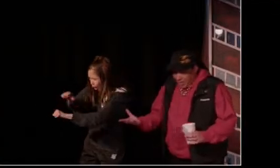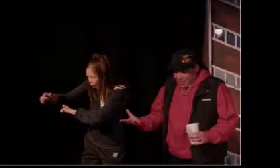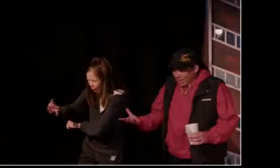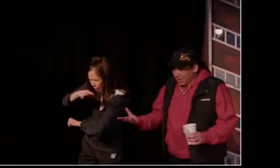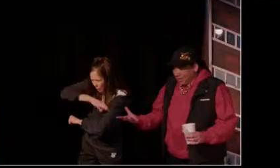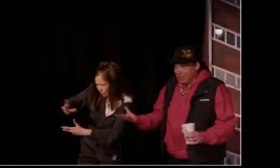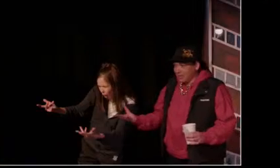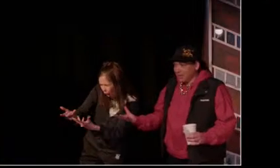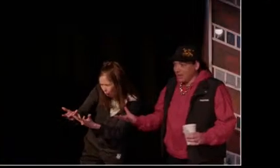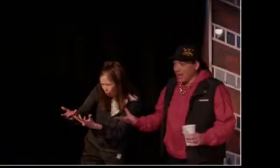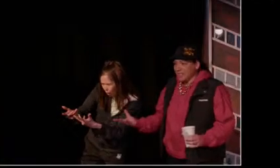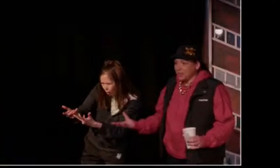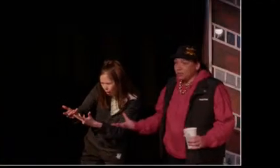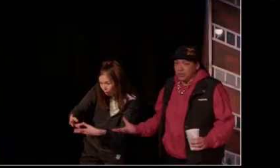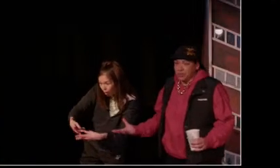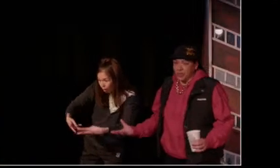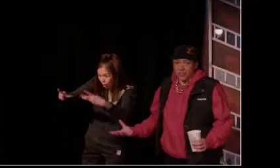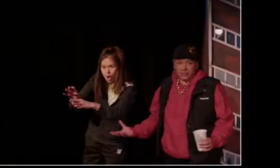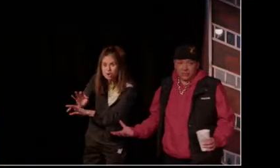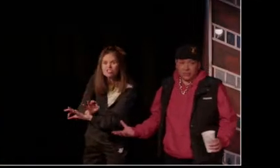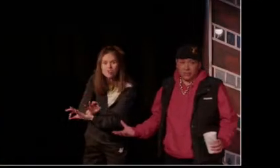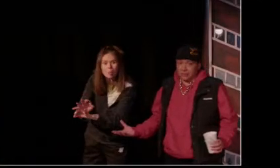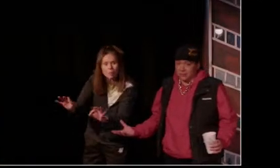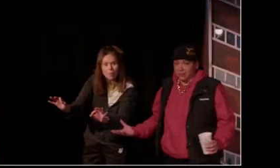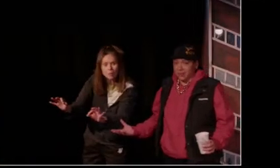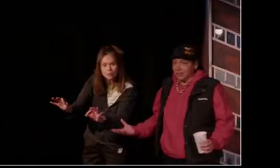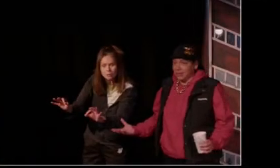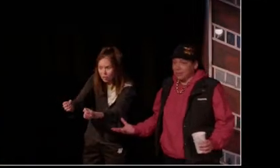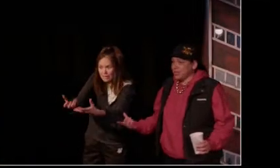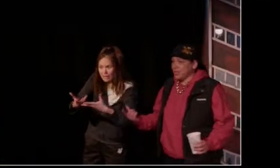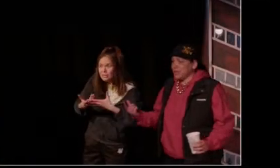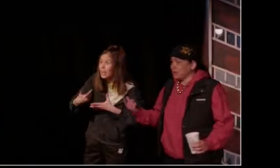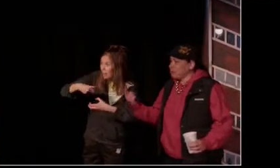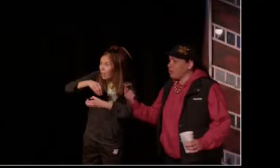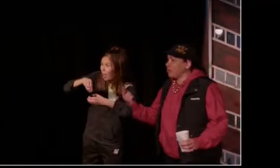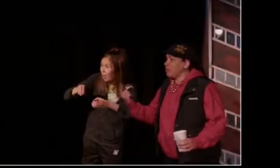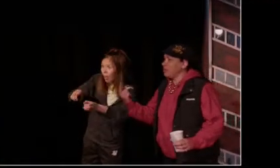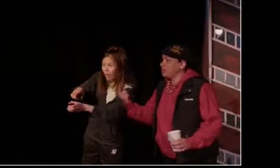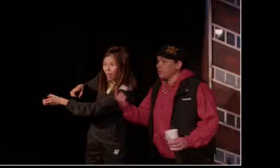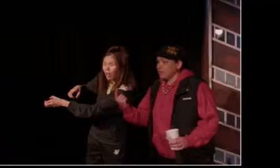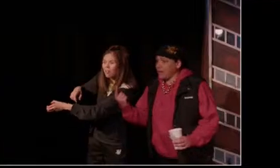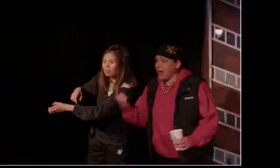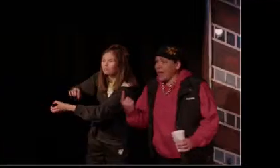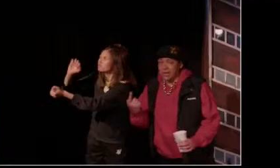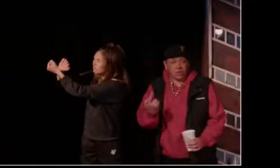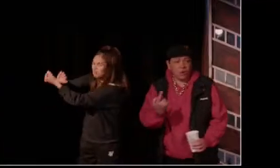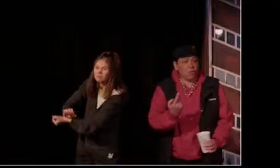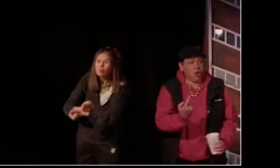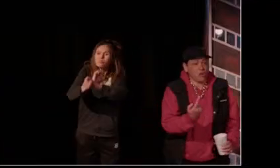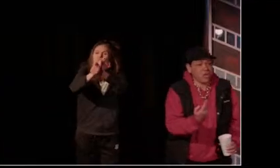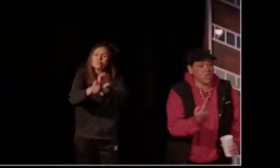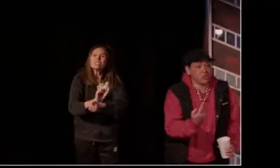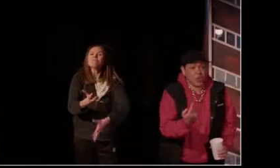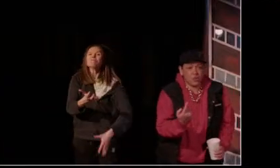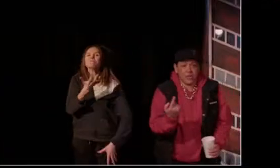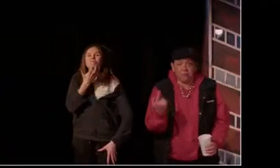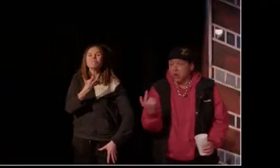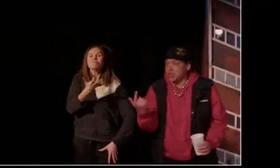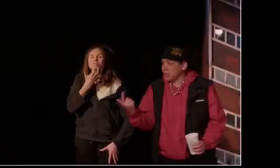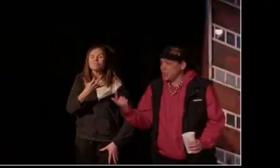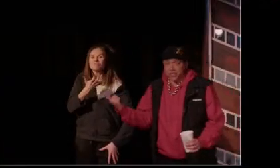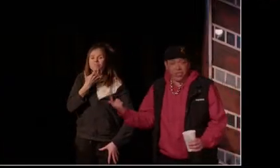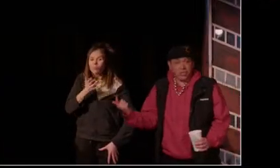after, I'd still not do it. But there's not one plaque, not one